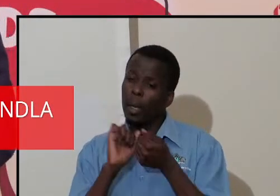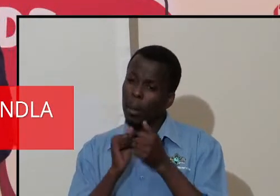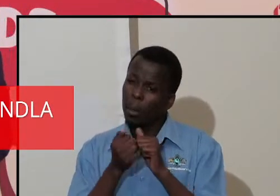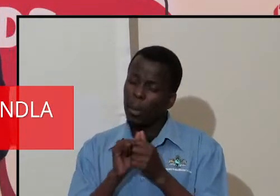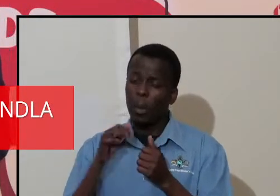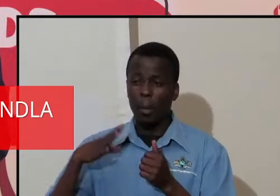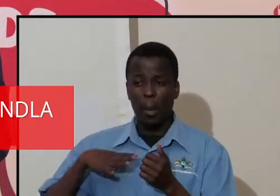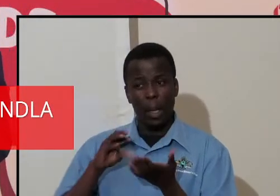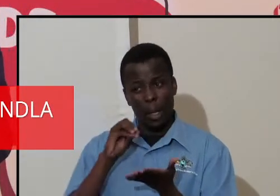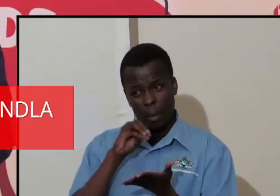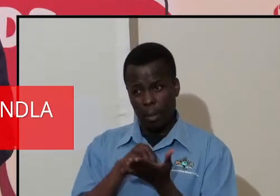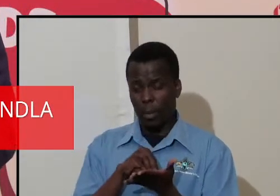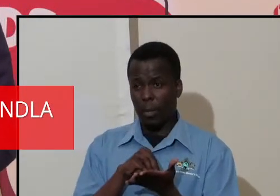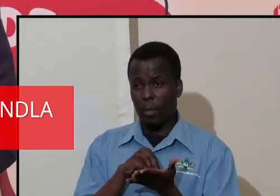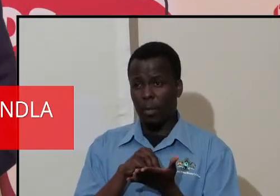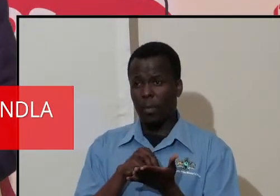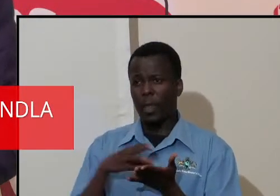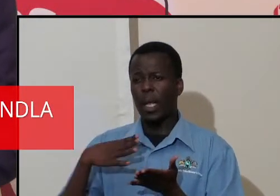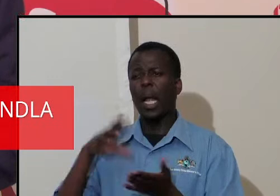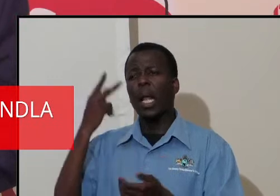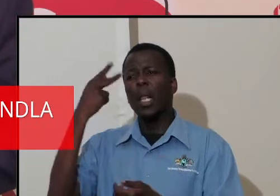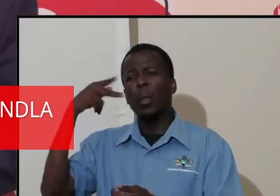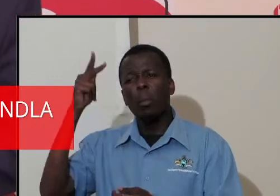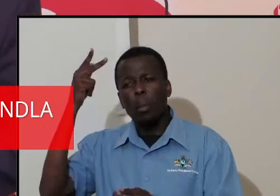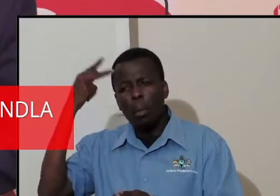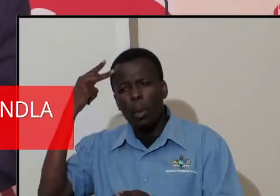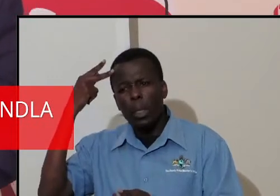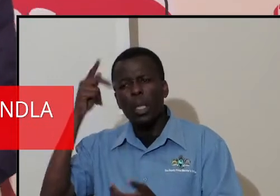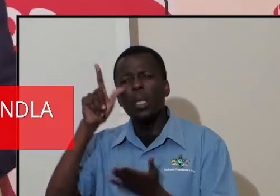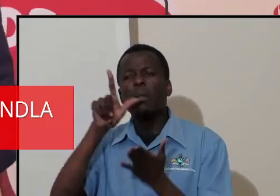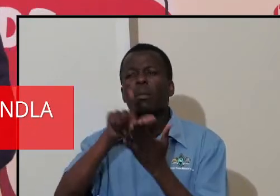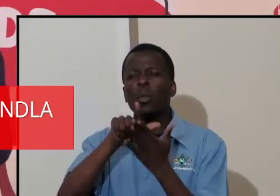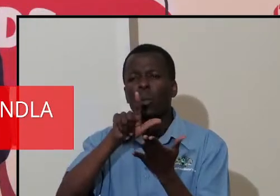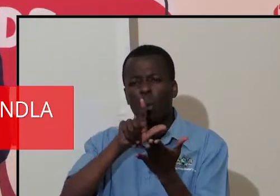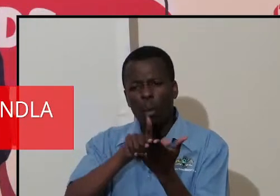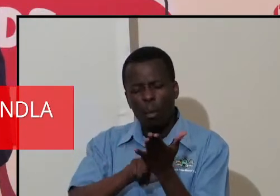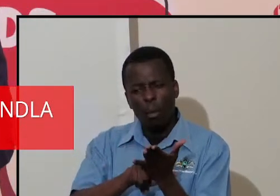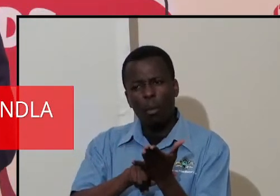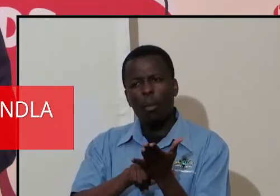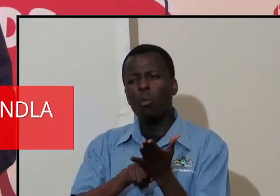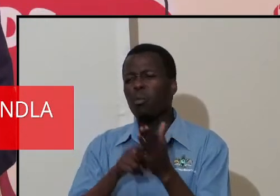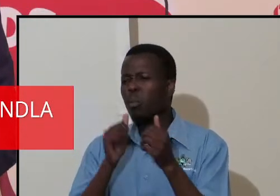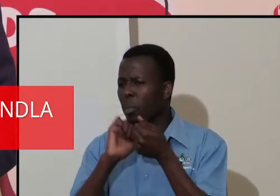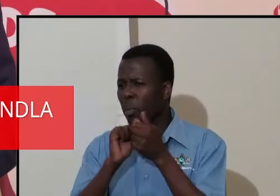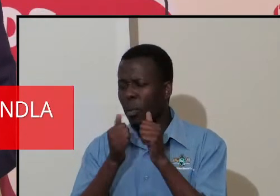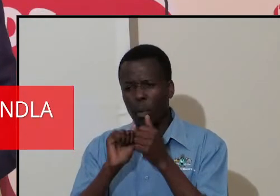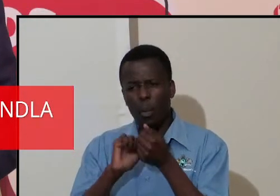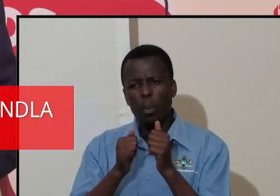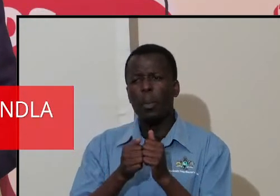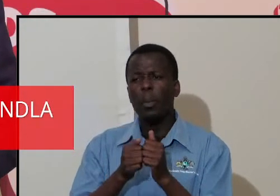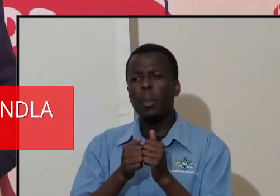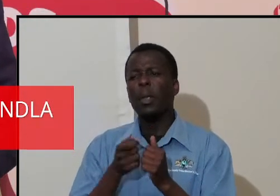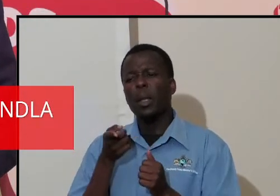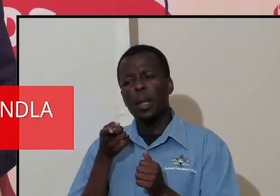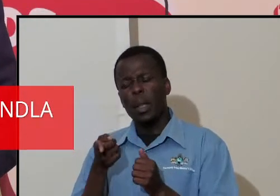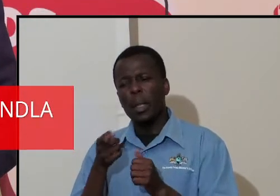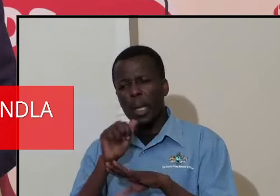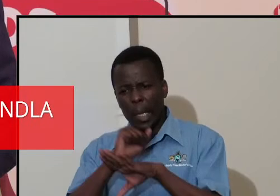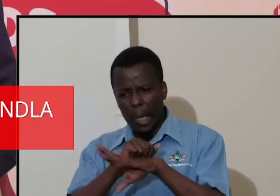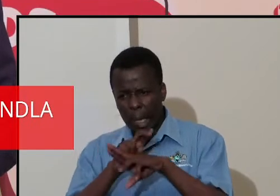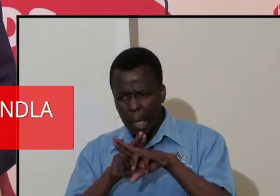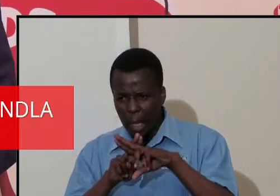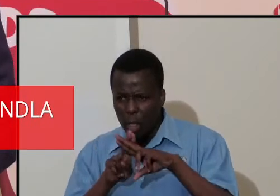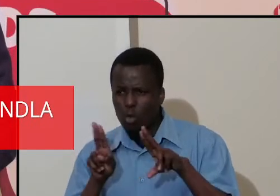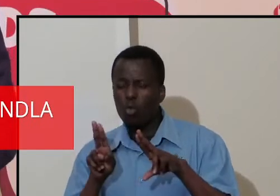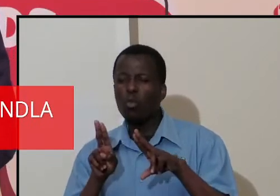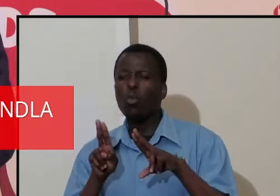some policies and legislations remain a challenge for civil society to play its meaningful role